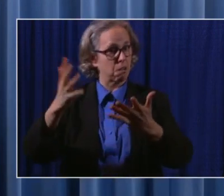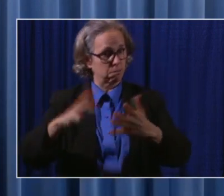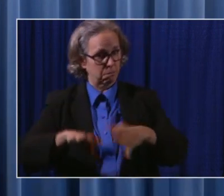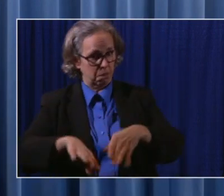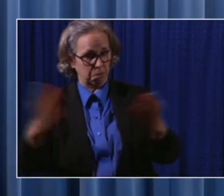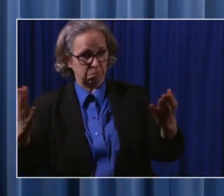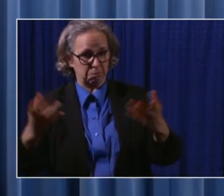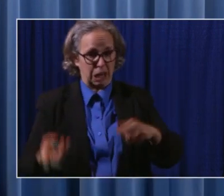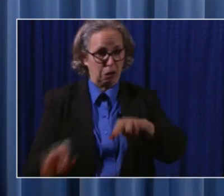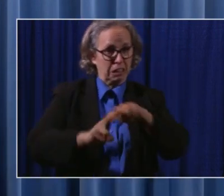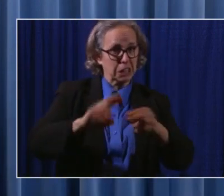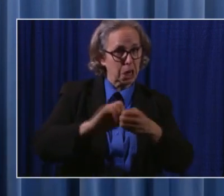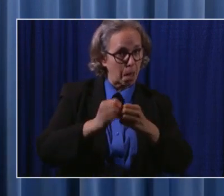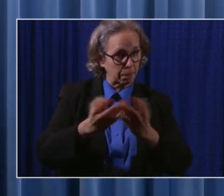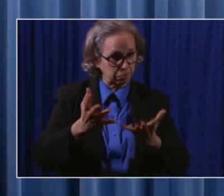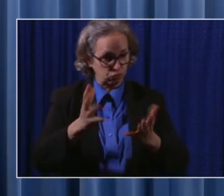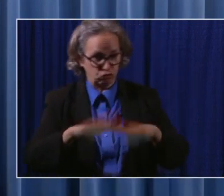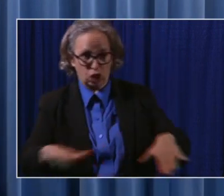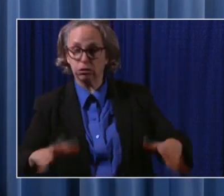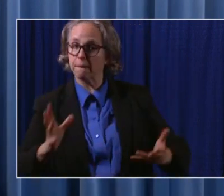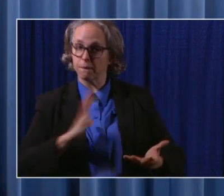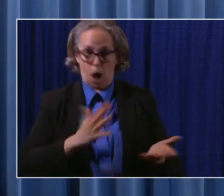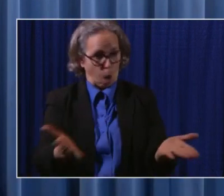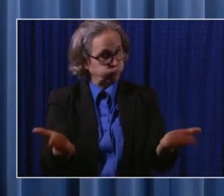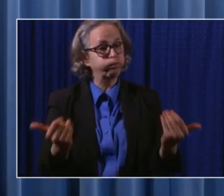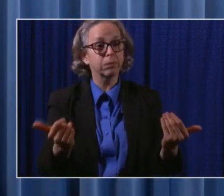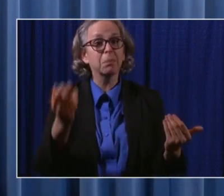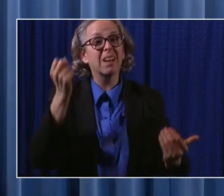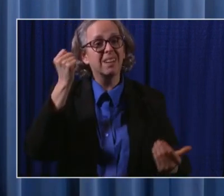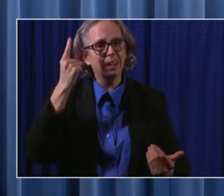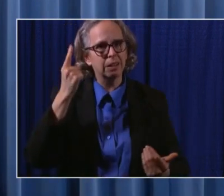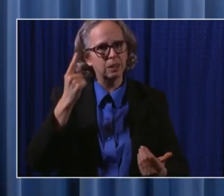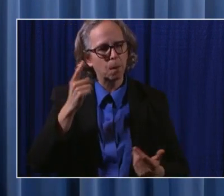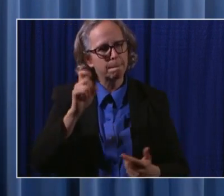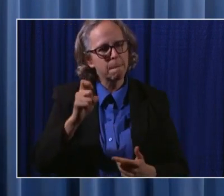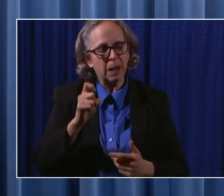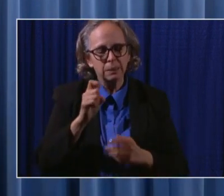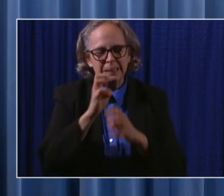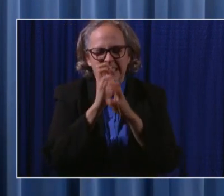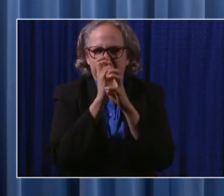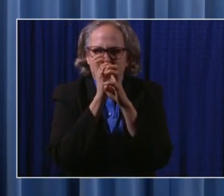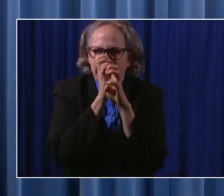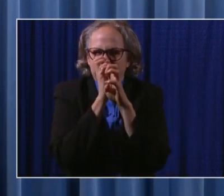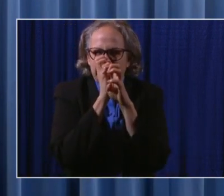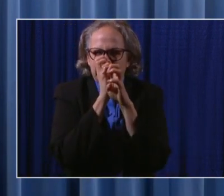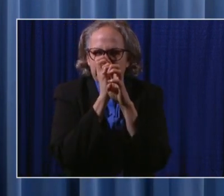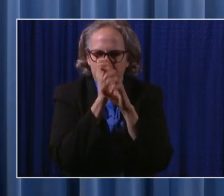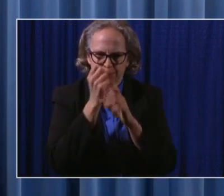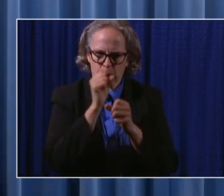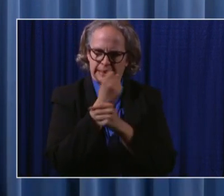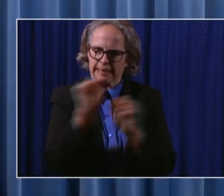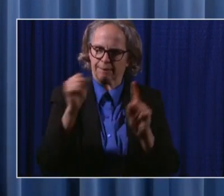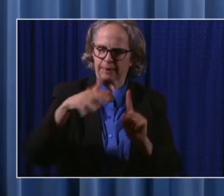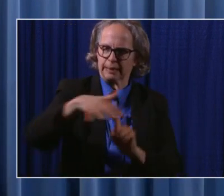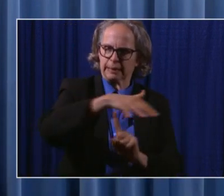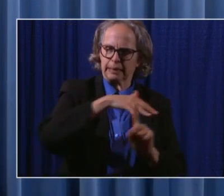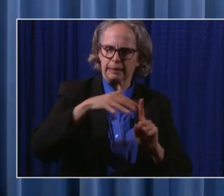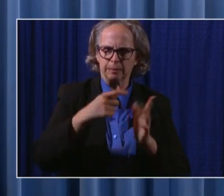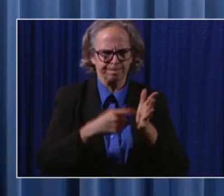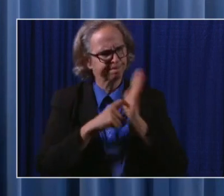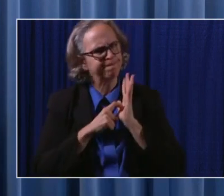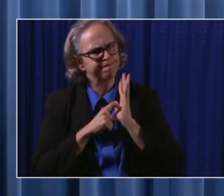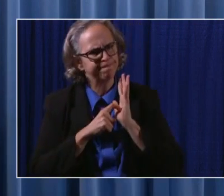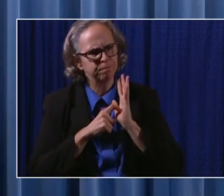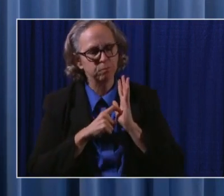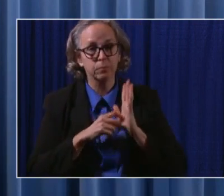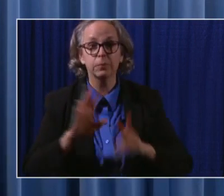stringent health and safety requirements. These include face coverings for all staff and children over 10, unless